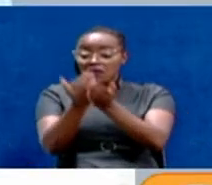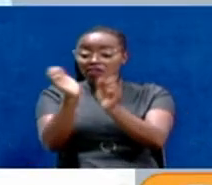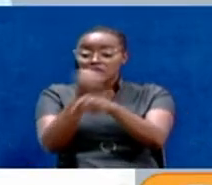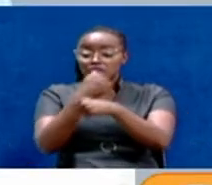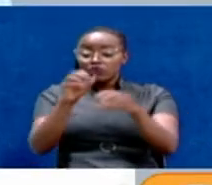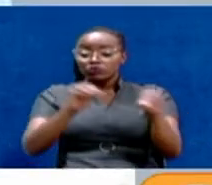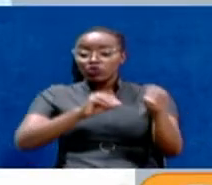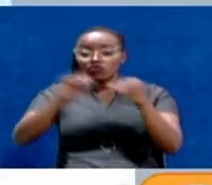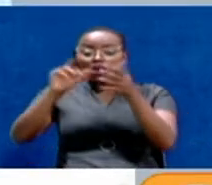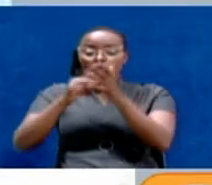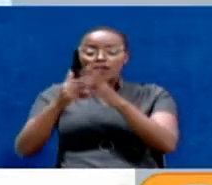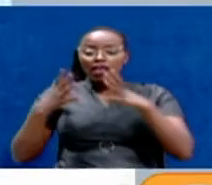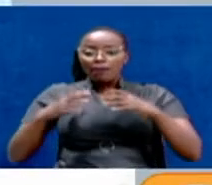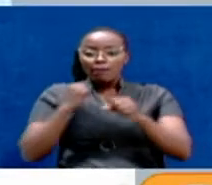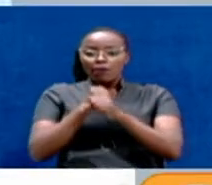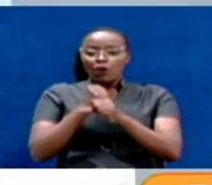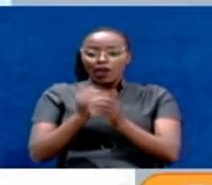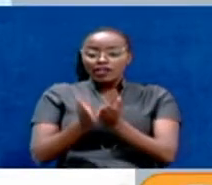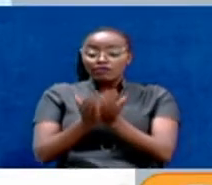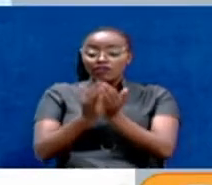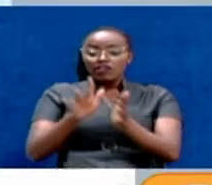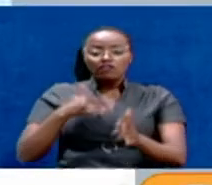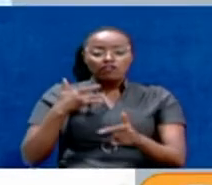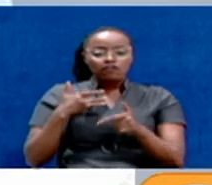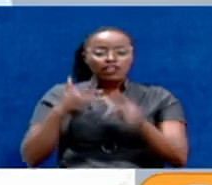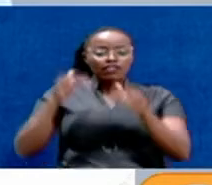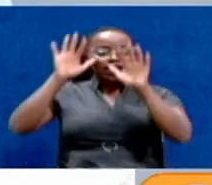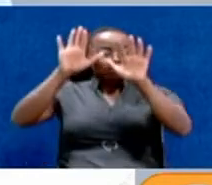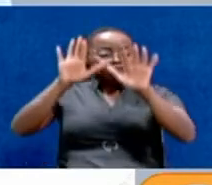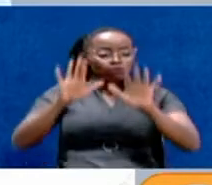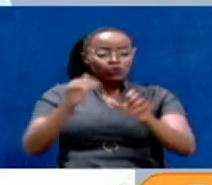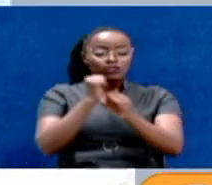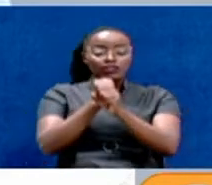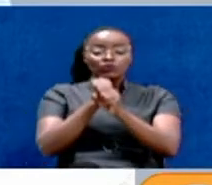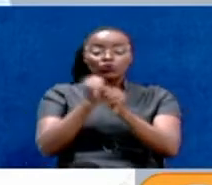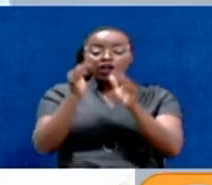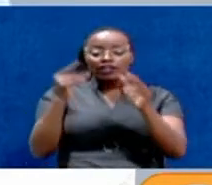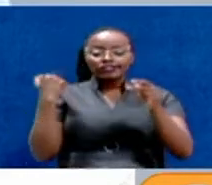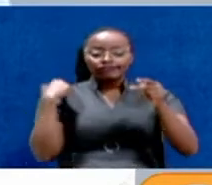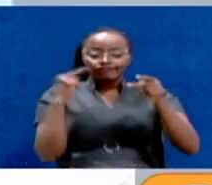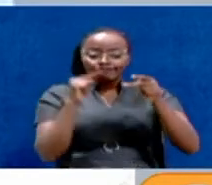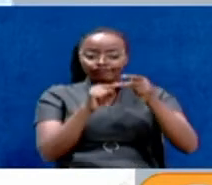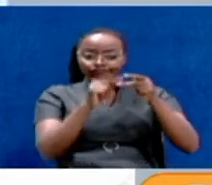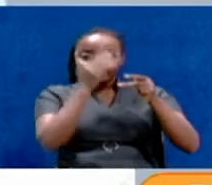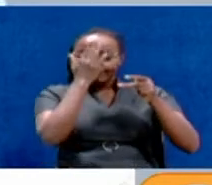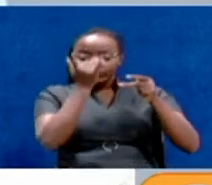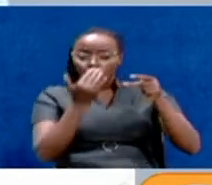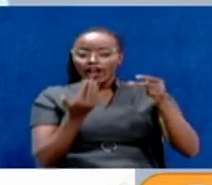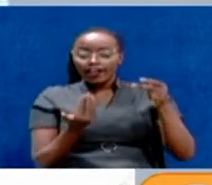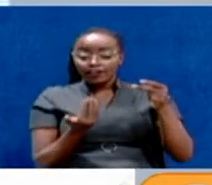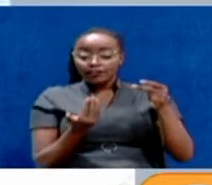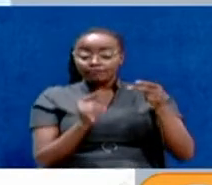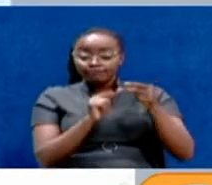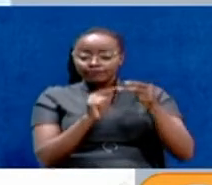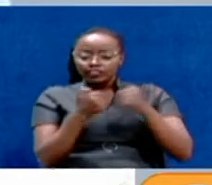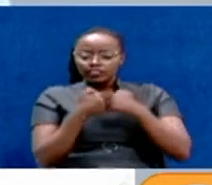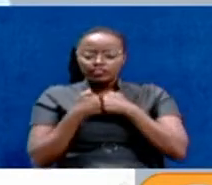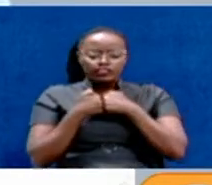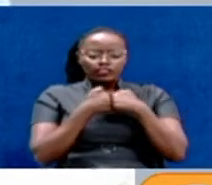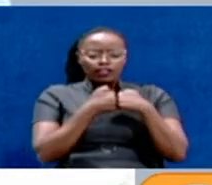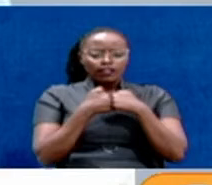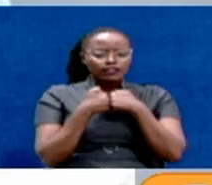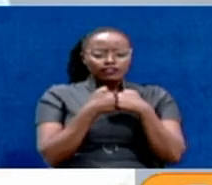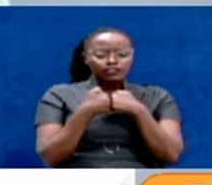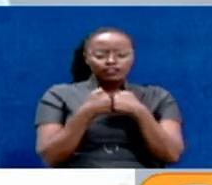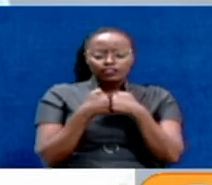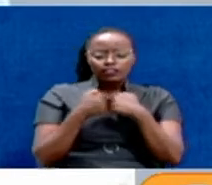is why seafarers, for me, I feel they are key workers. Secondly, it is because of the challenges